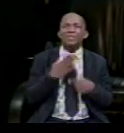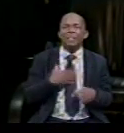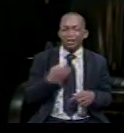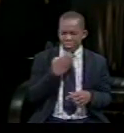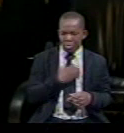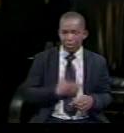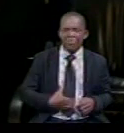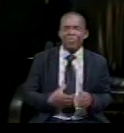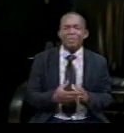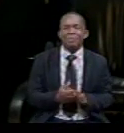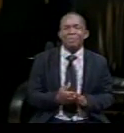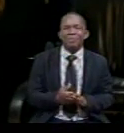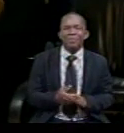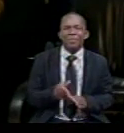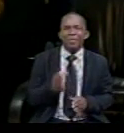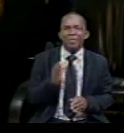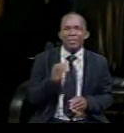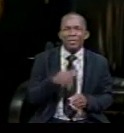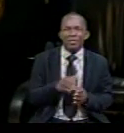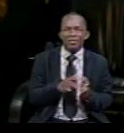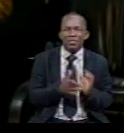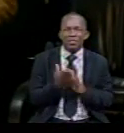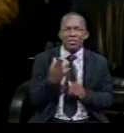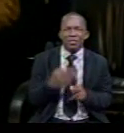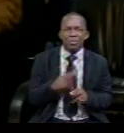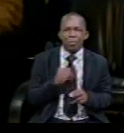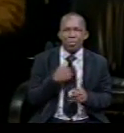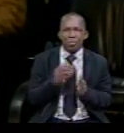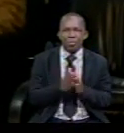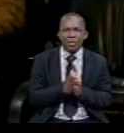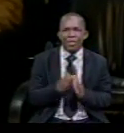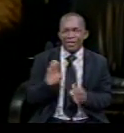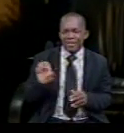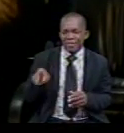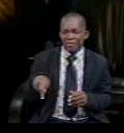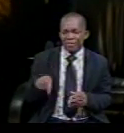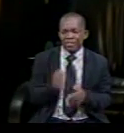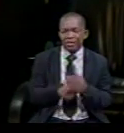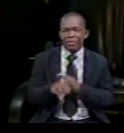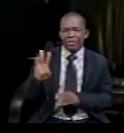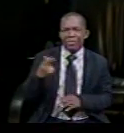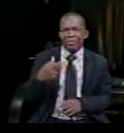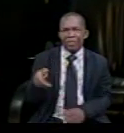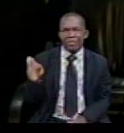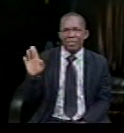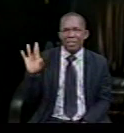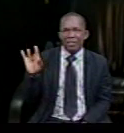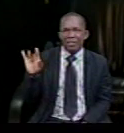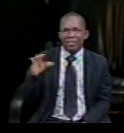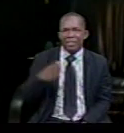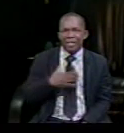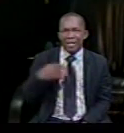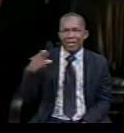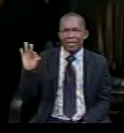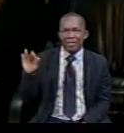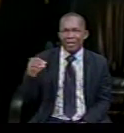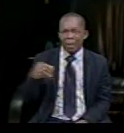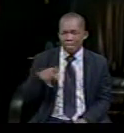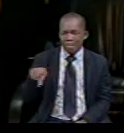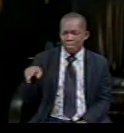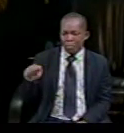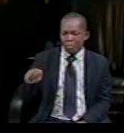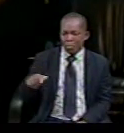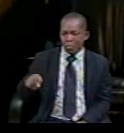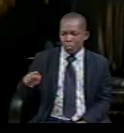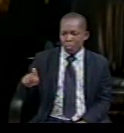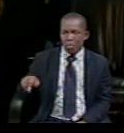In Jesus' name we've prayed. In Ephesians chapter 6 verse 18 and 19, Paul said, pray for me too, that I